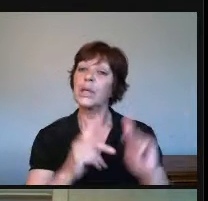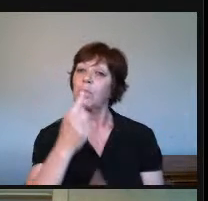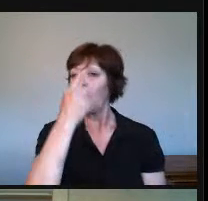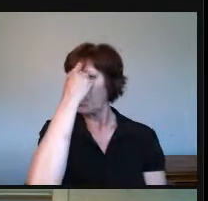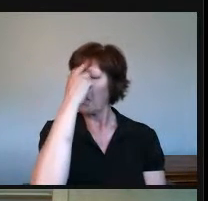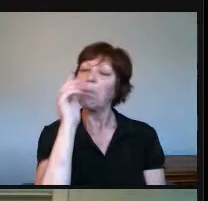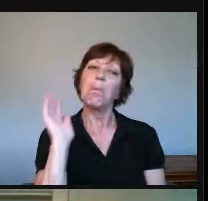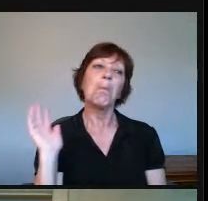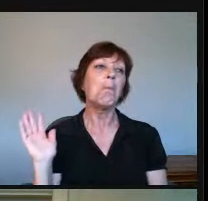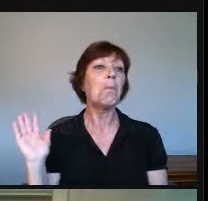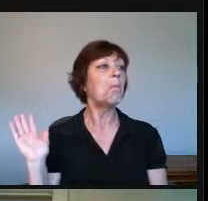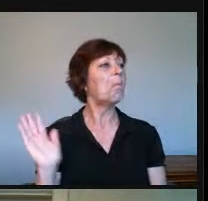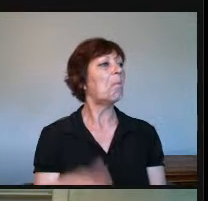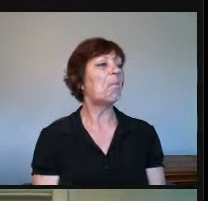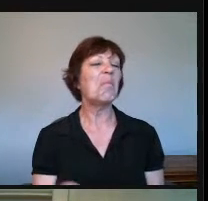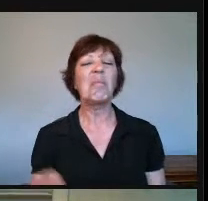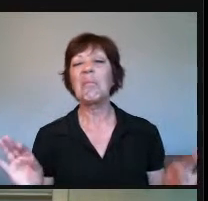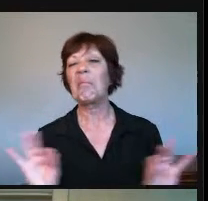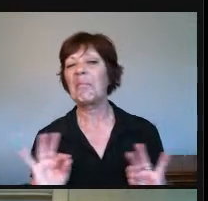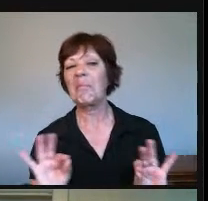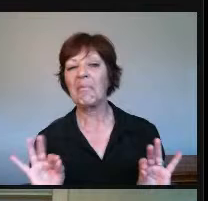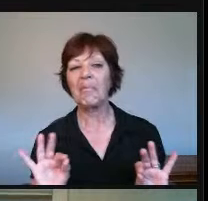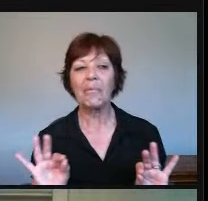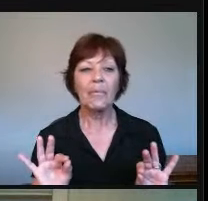may not have a serious illness,